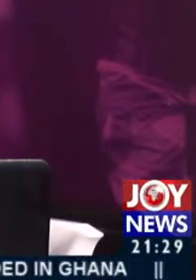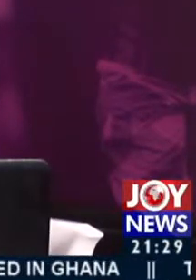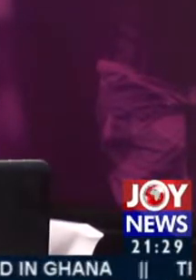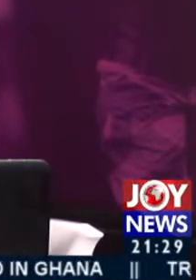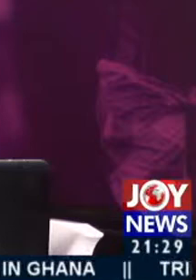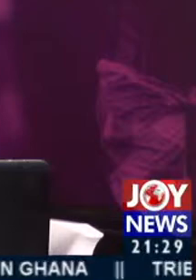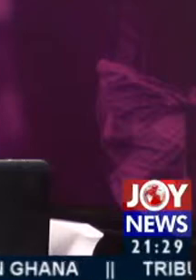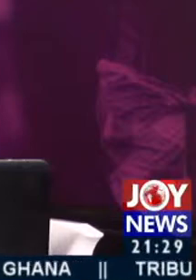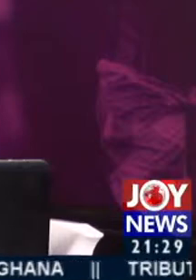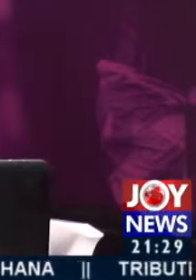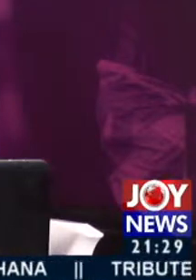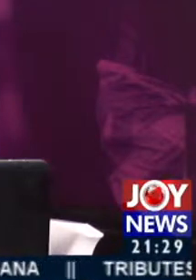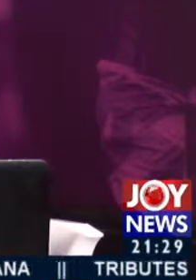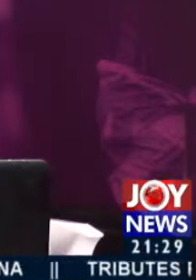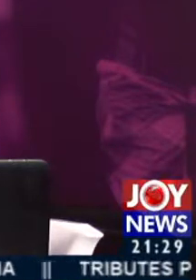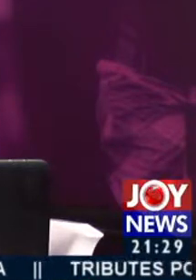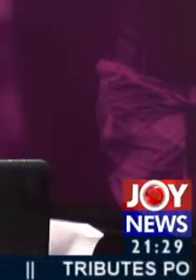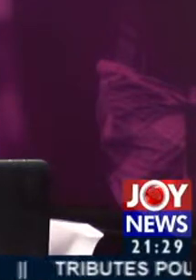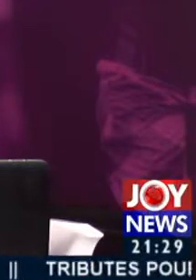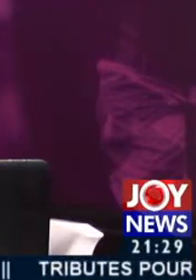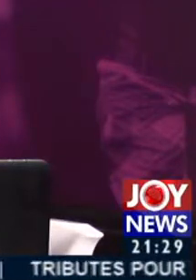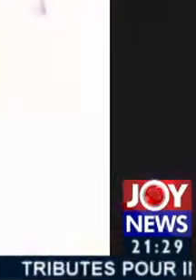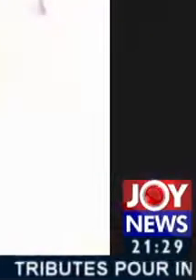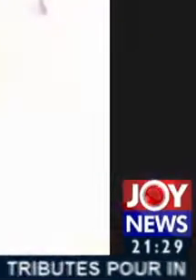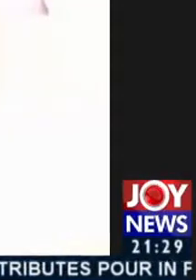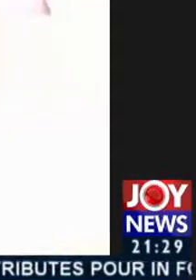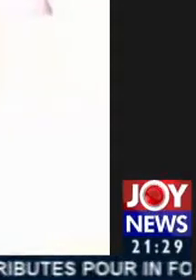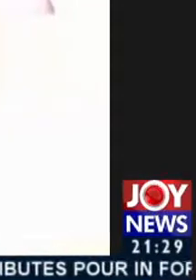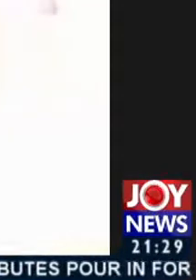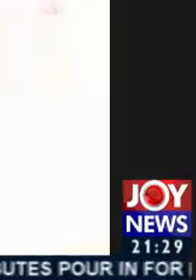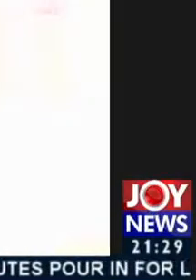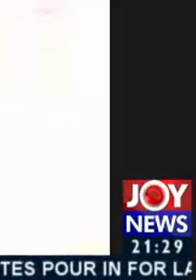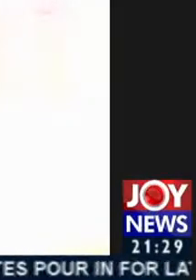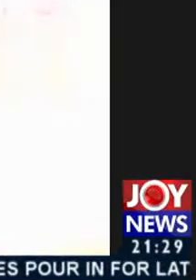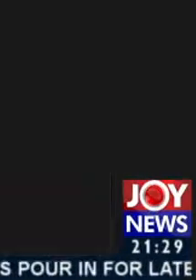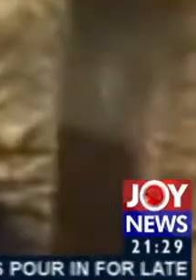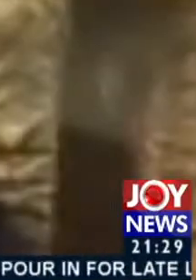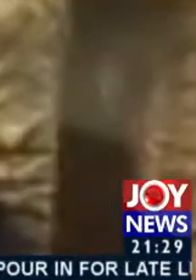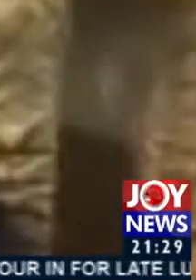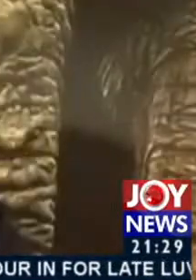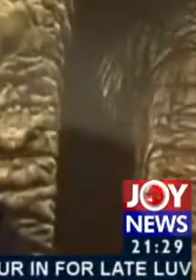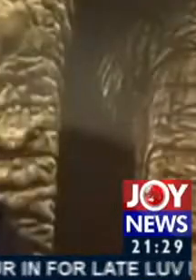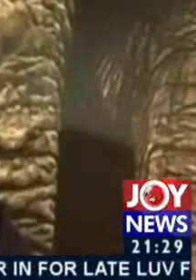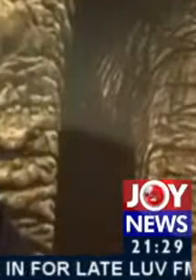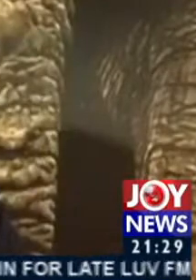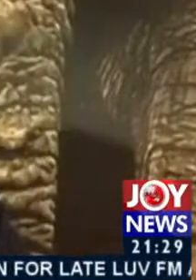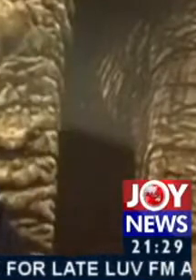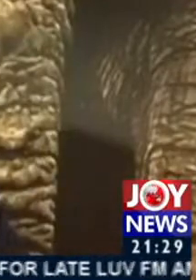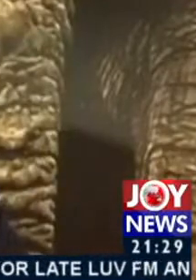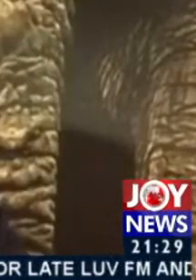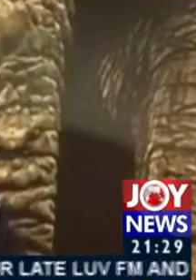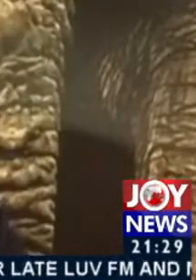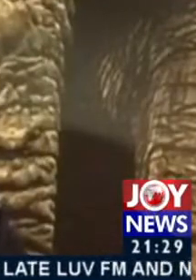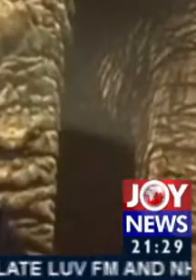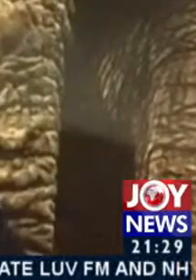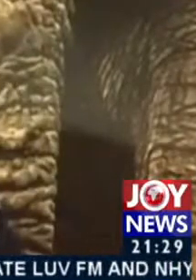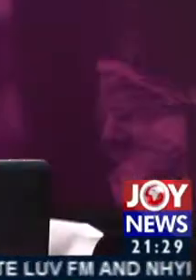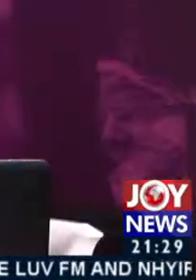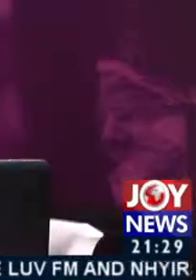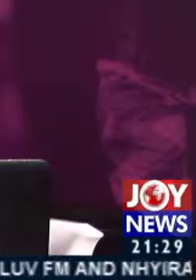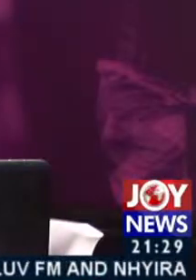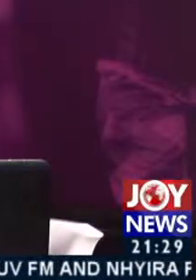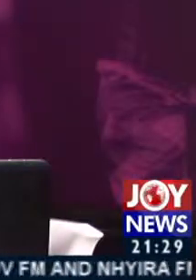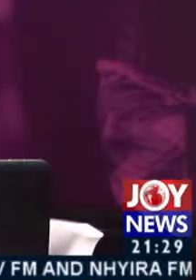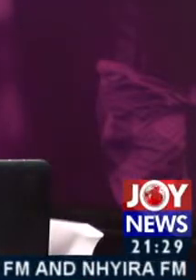guest. General Secretary of the Ghana Medical Association, Dr. Justice Yang Singh, was also on. And then, of course, the Information Minister, Kujo Oponkuma, they've been my guest. Thank you so